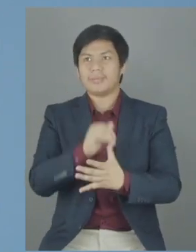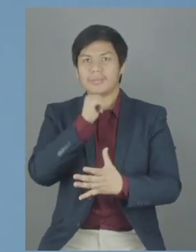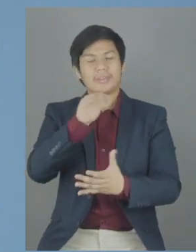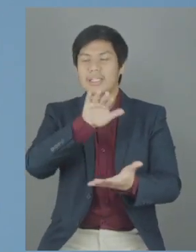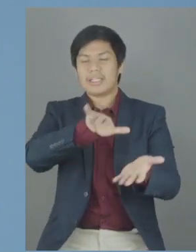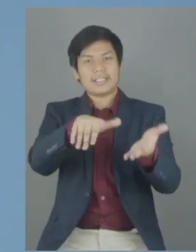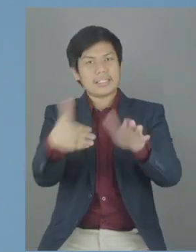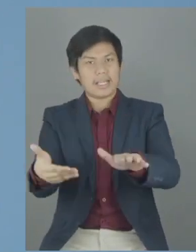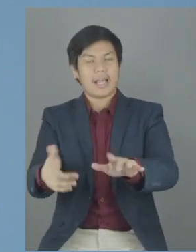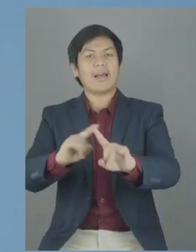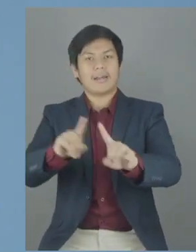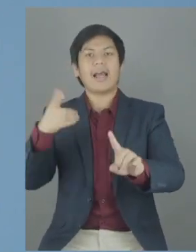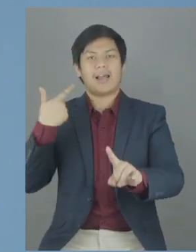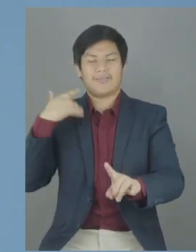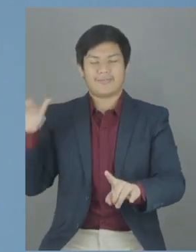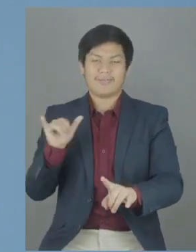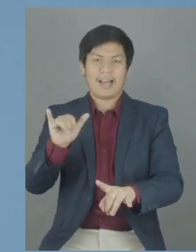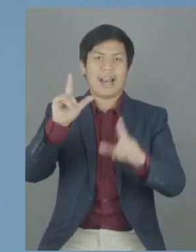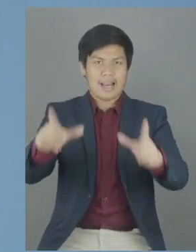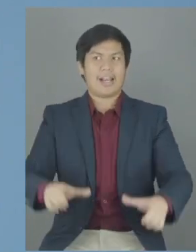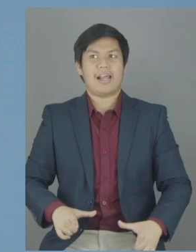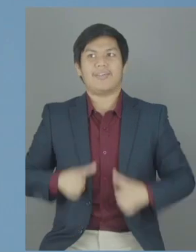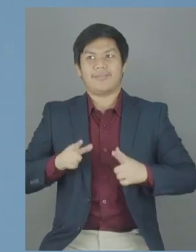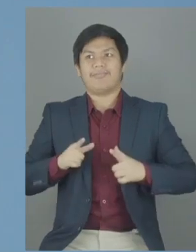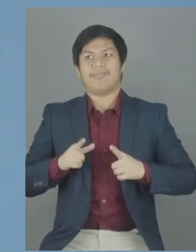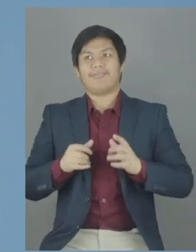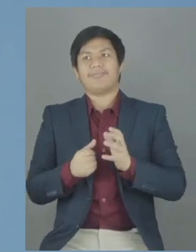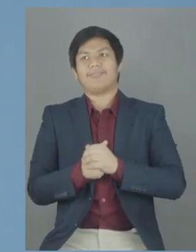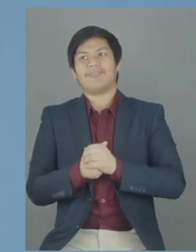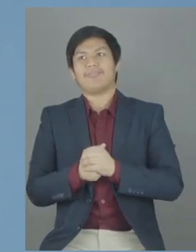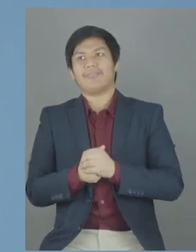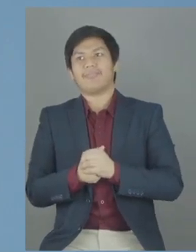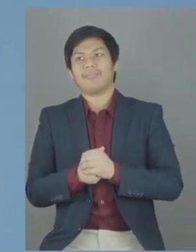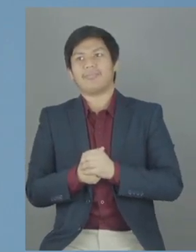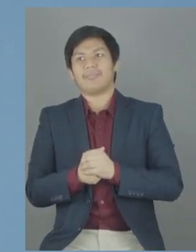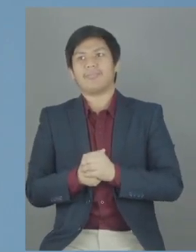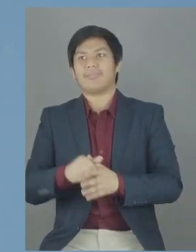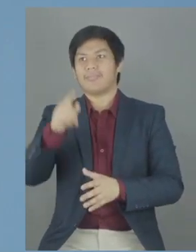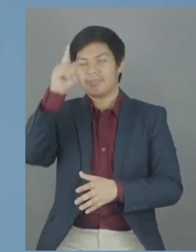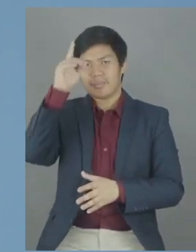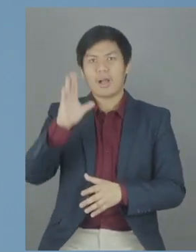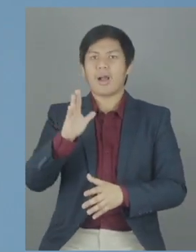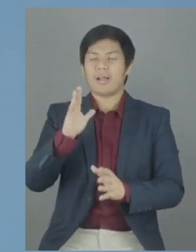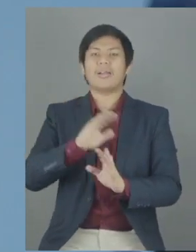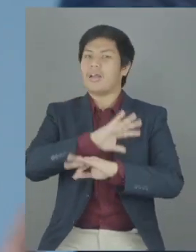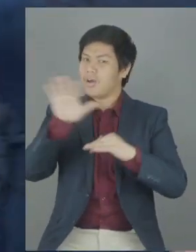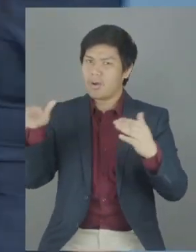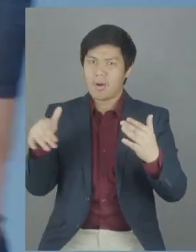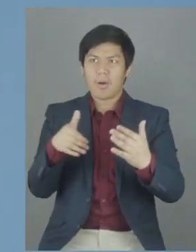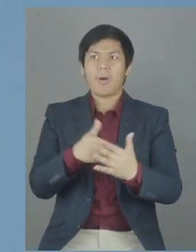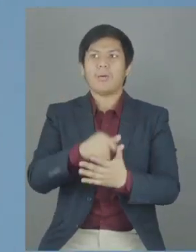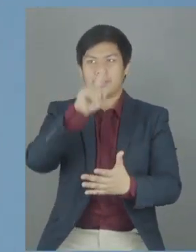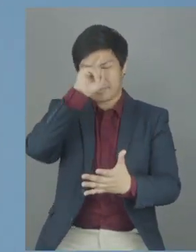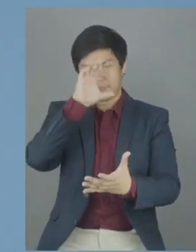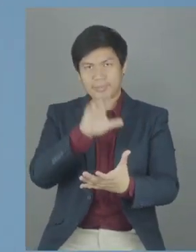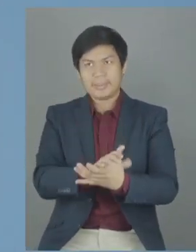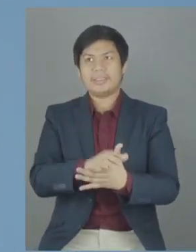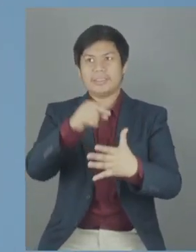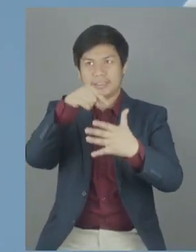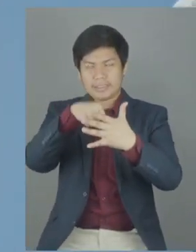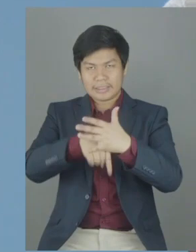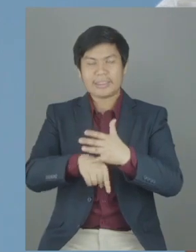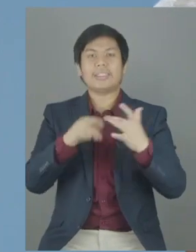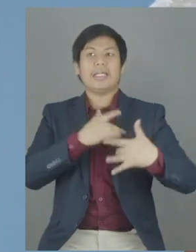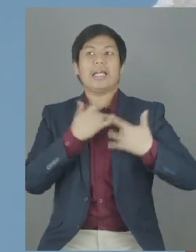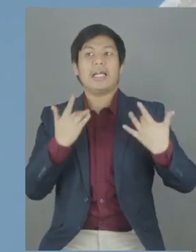perish, but have eternal life." All you gotta do is believe. In the deepest part of your